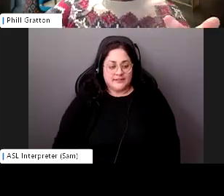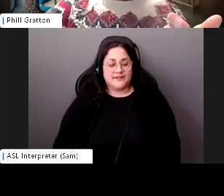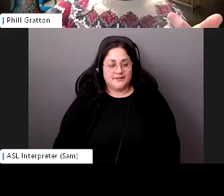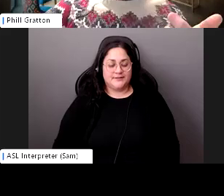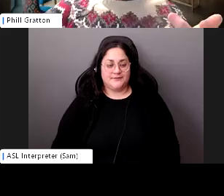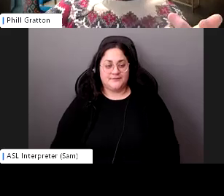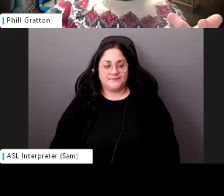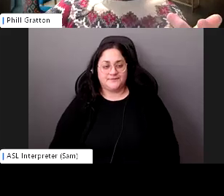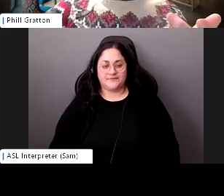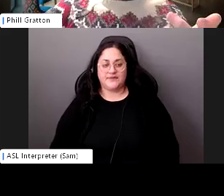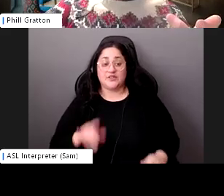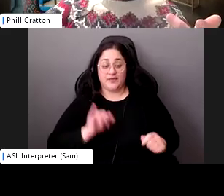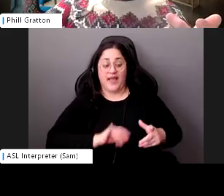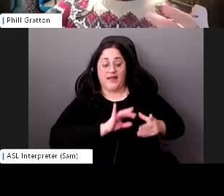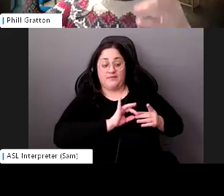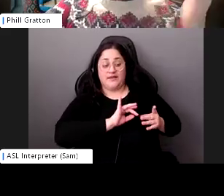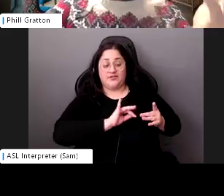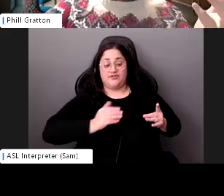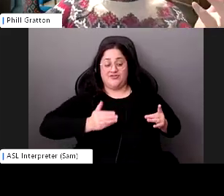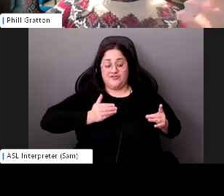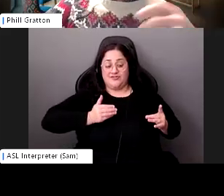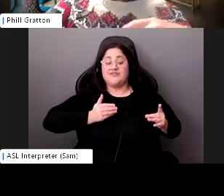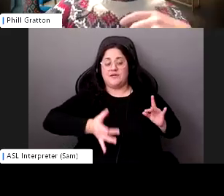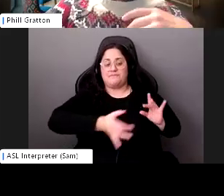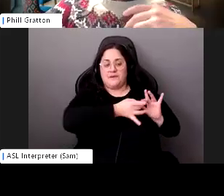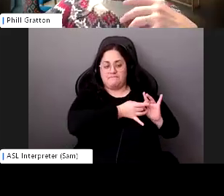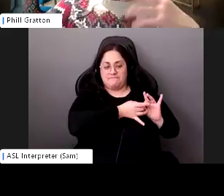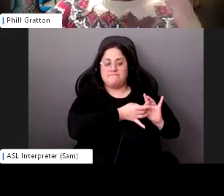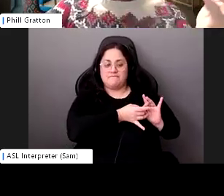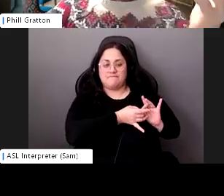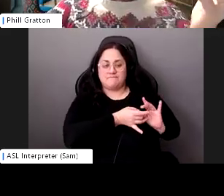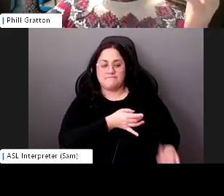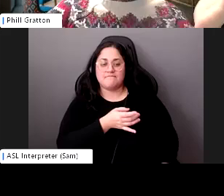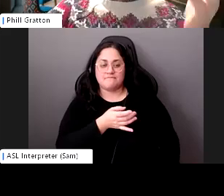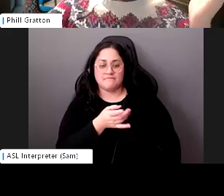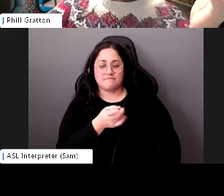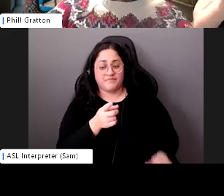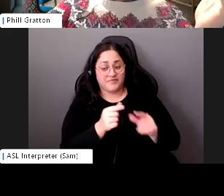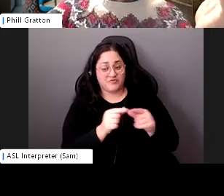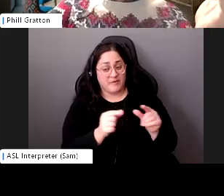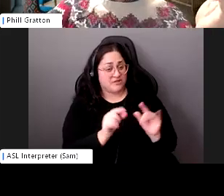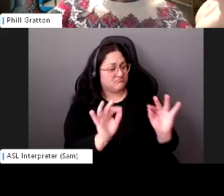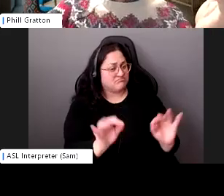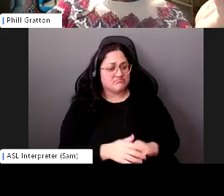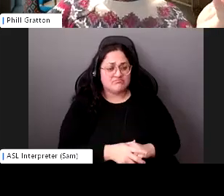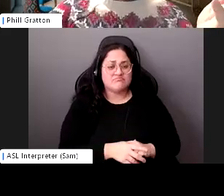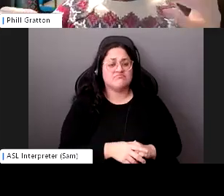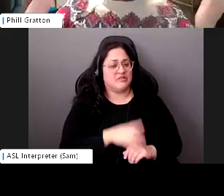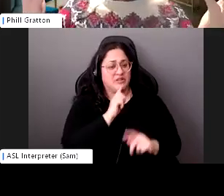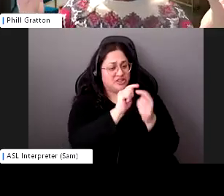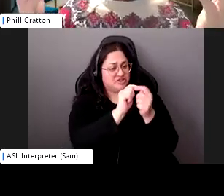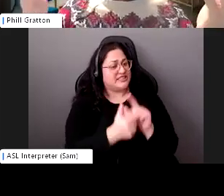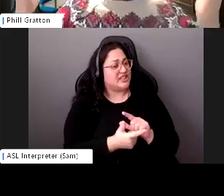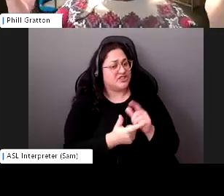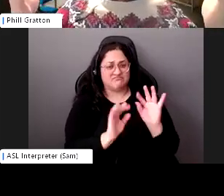French. And the French, the grammar is quite good. It's actually quite a very reasonable translation. But